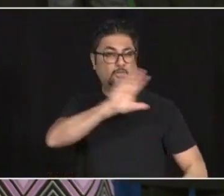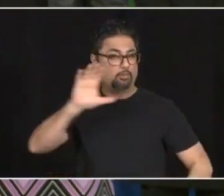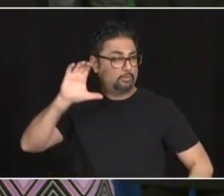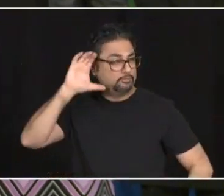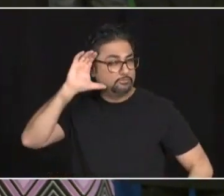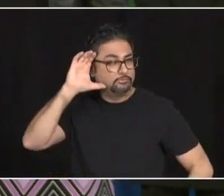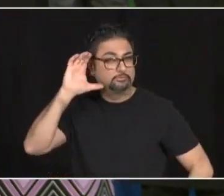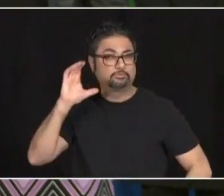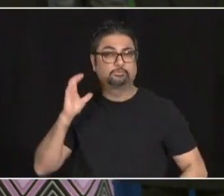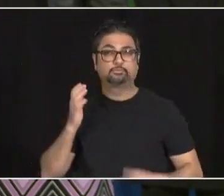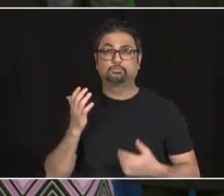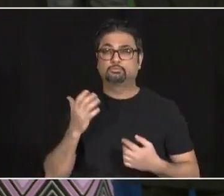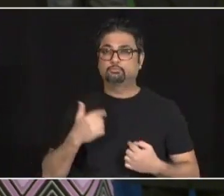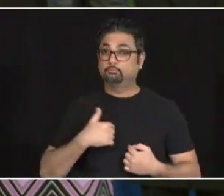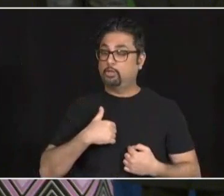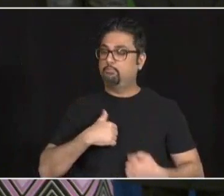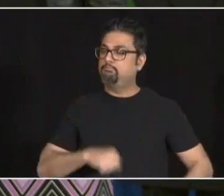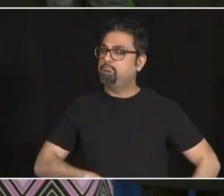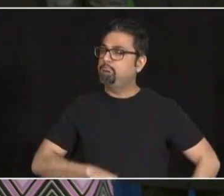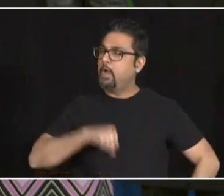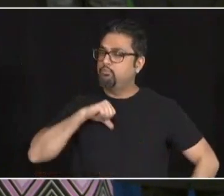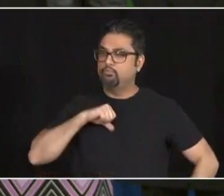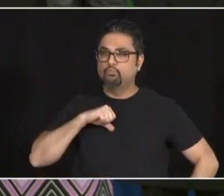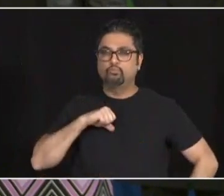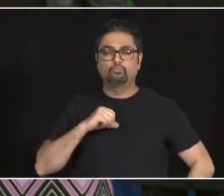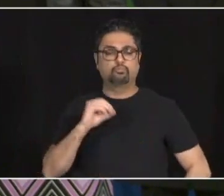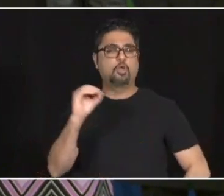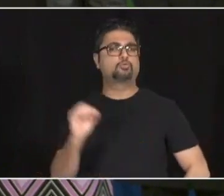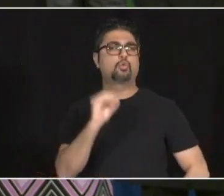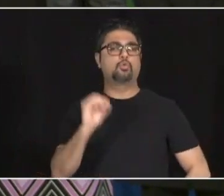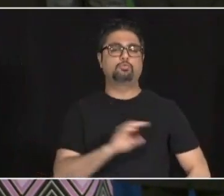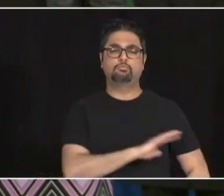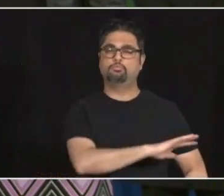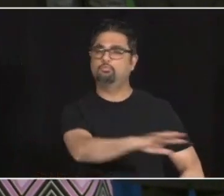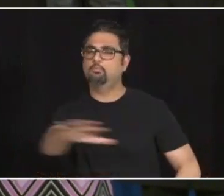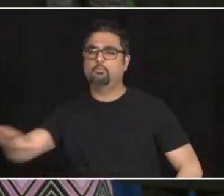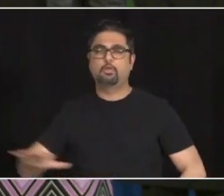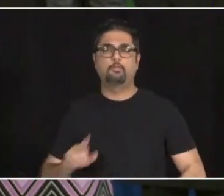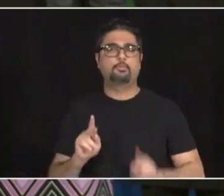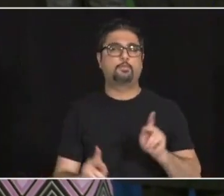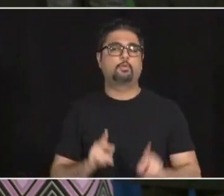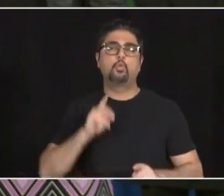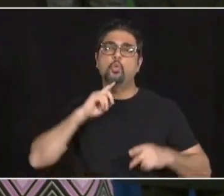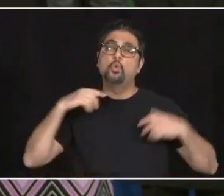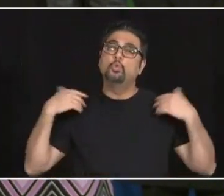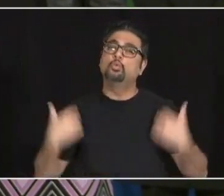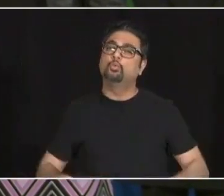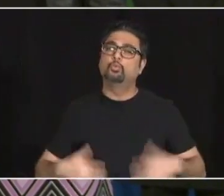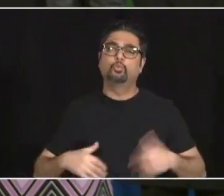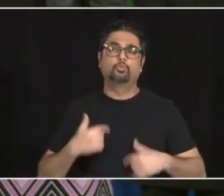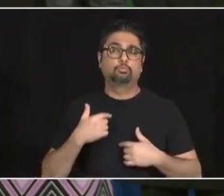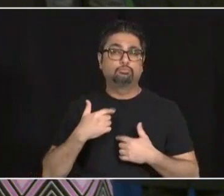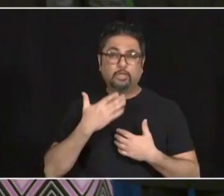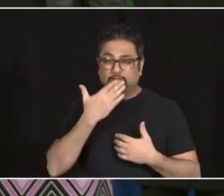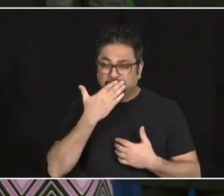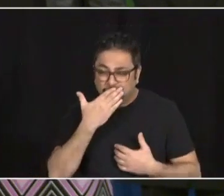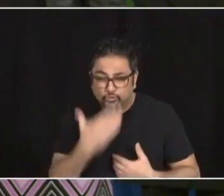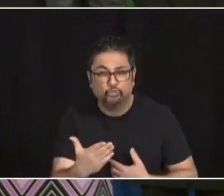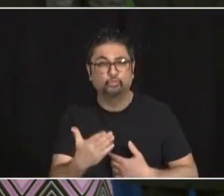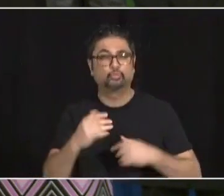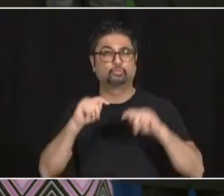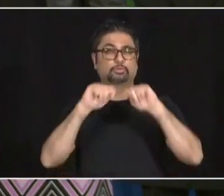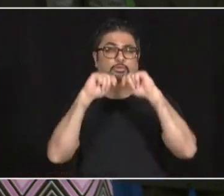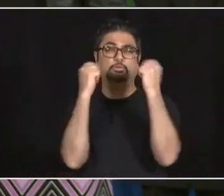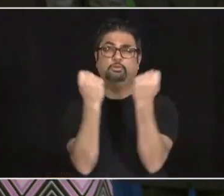proud to be Premier of Ontario than through this crisis, because we're a team. We're 14.5